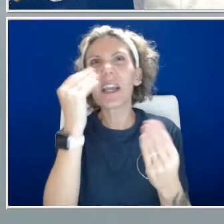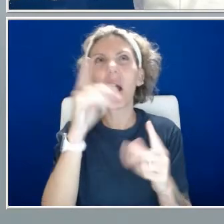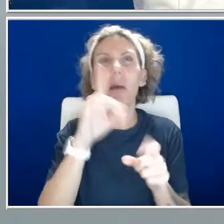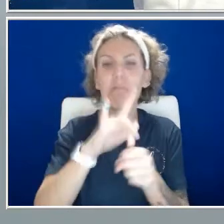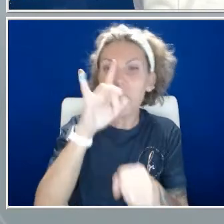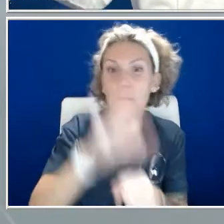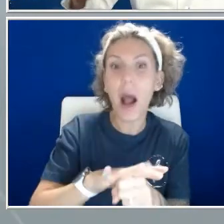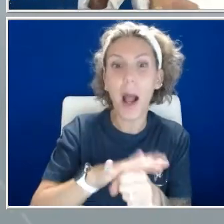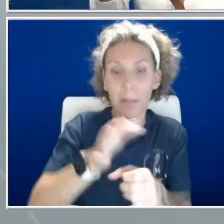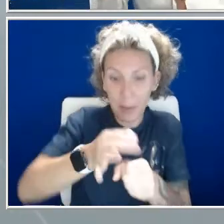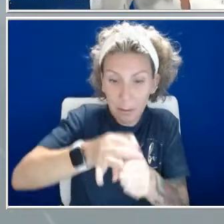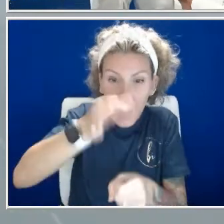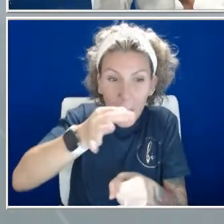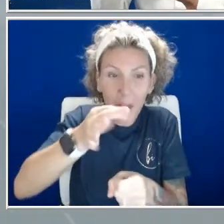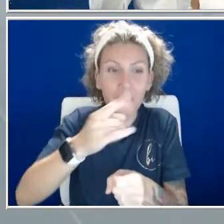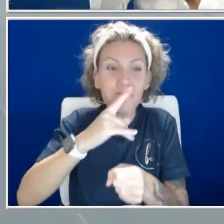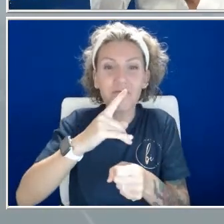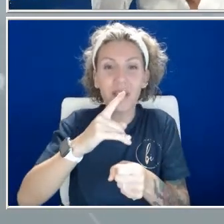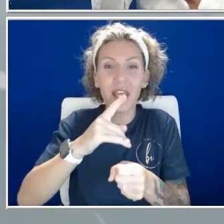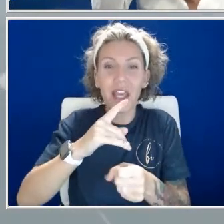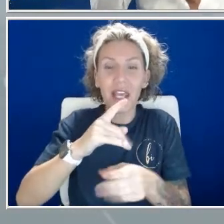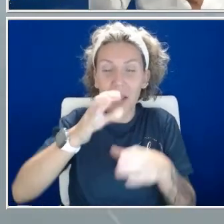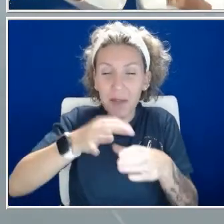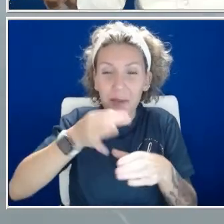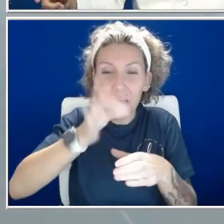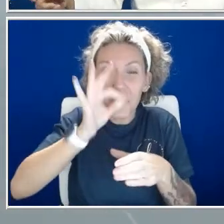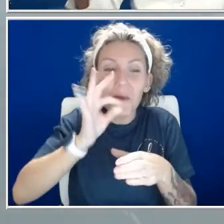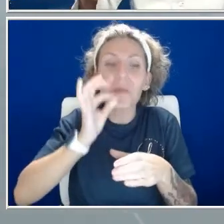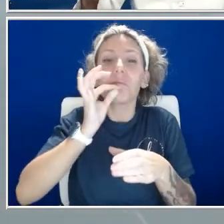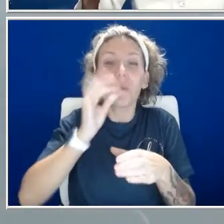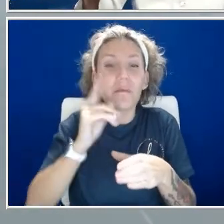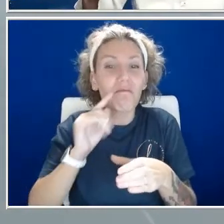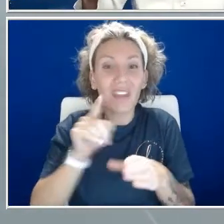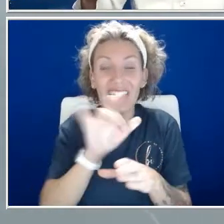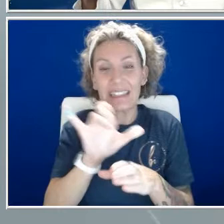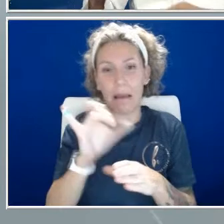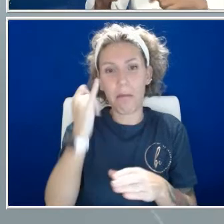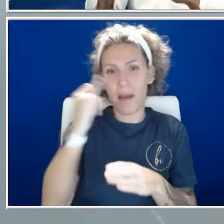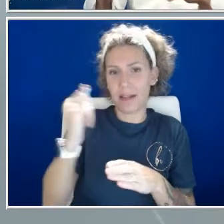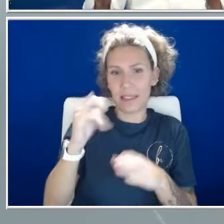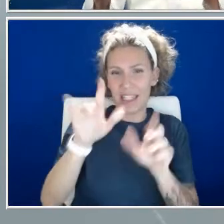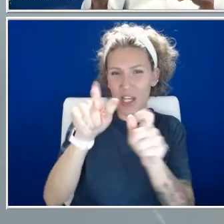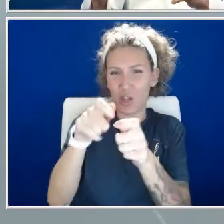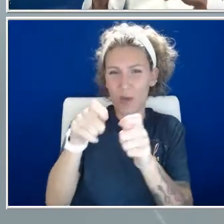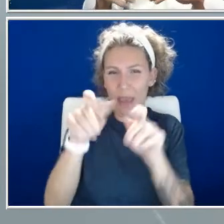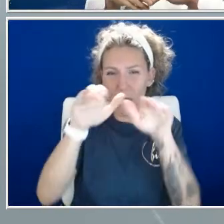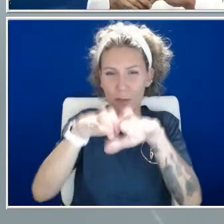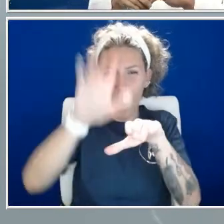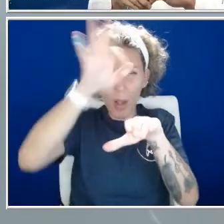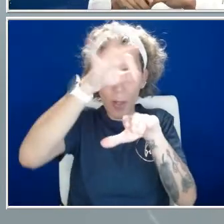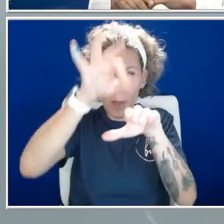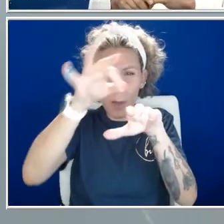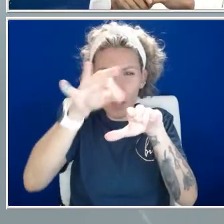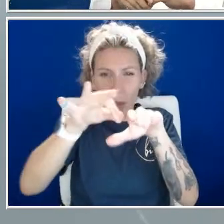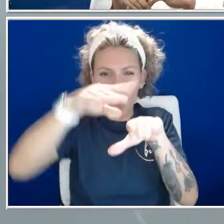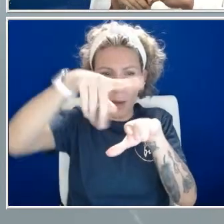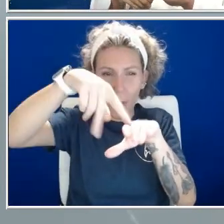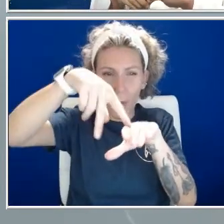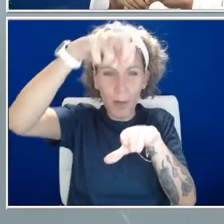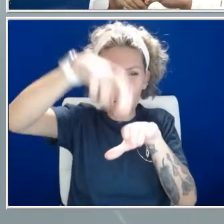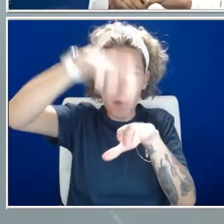sticking it into Jamie's glass and trying to suction from here, I might be able to remove an obstruction. The difference is it's much